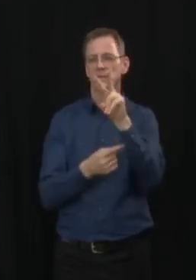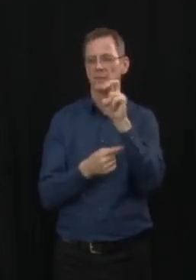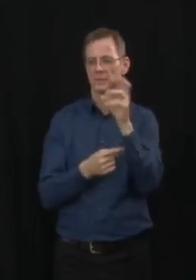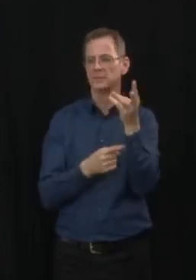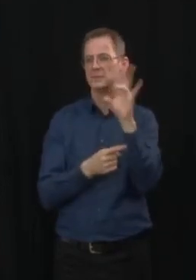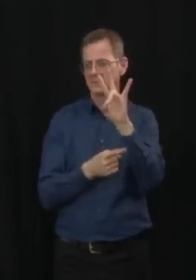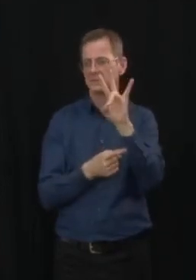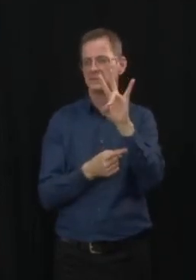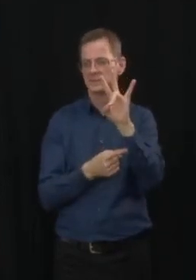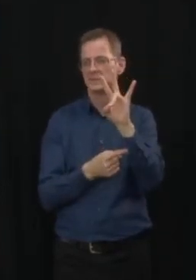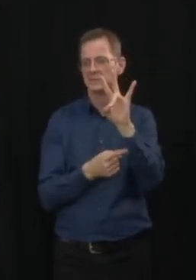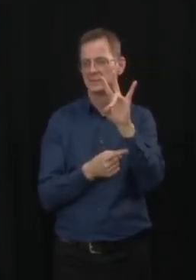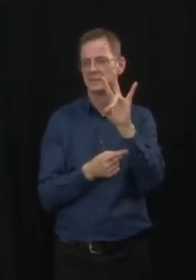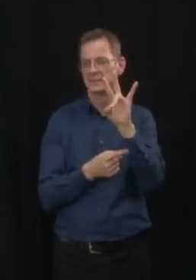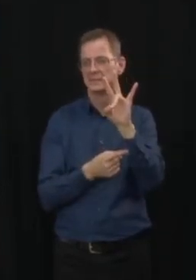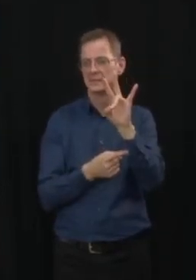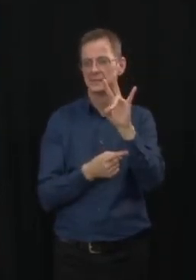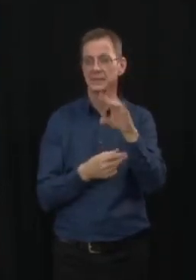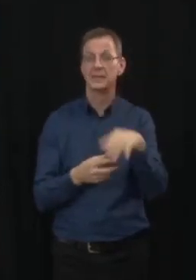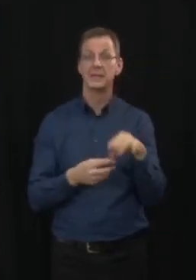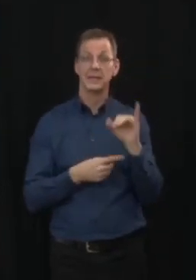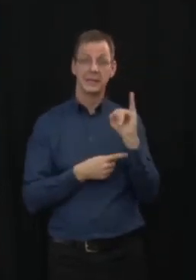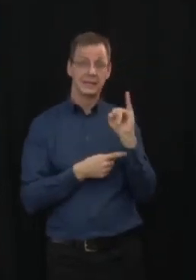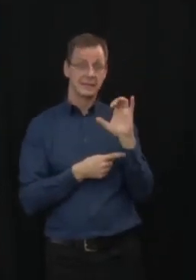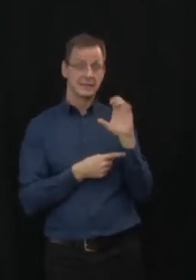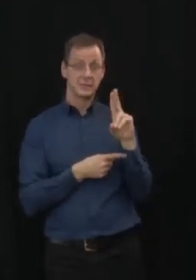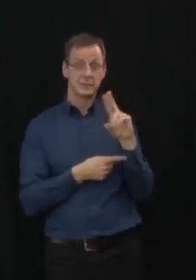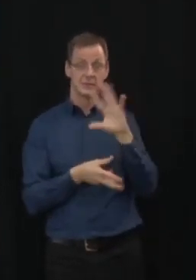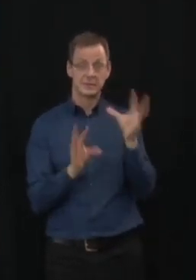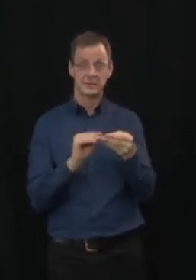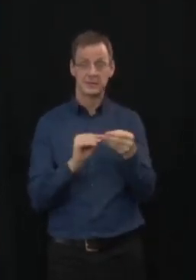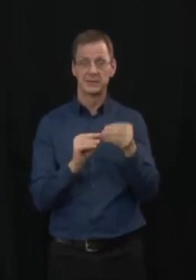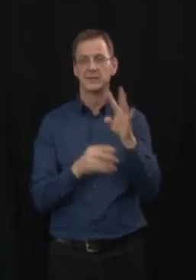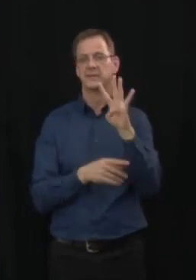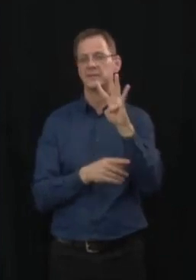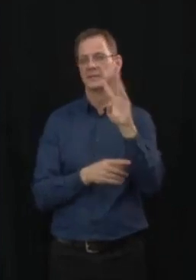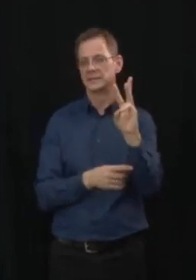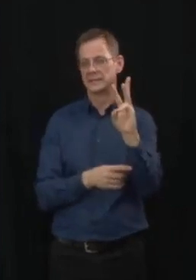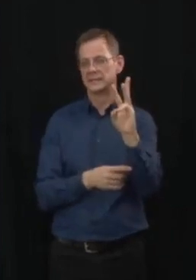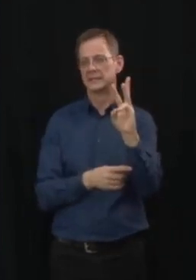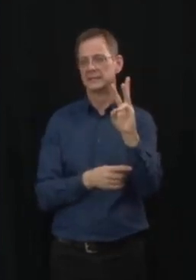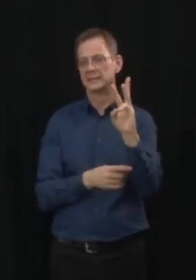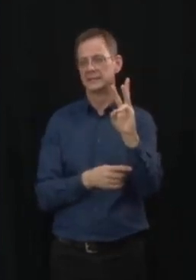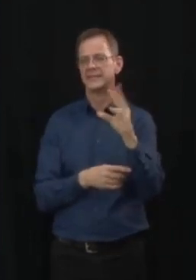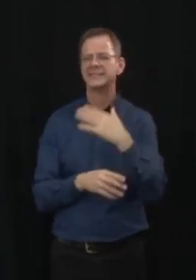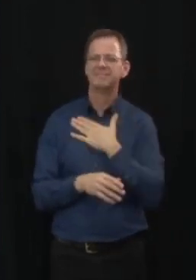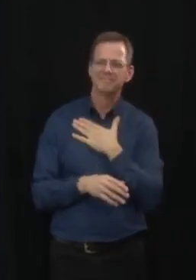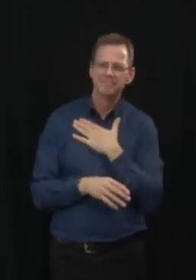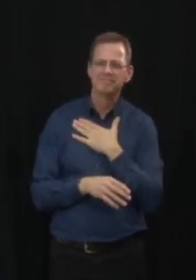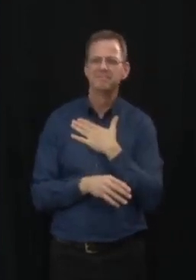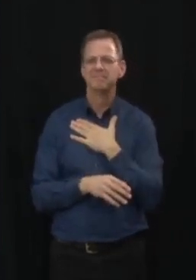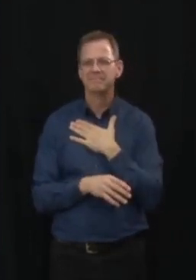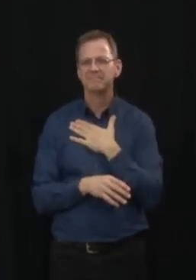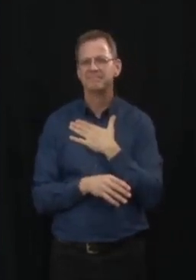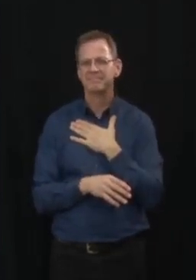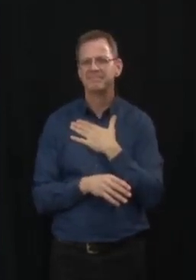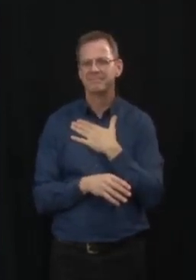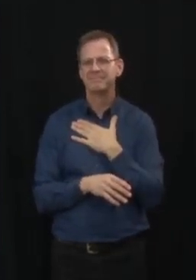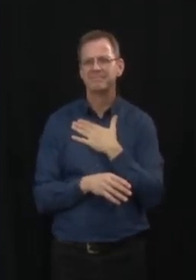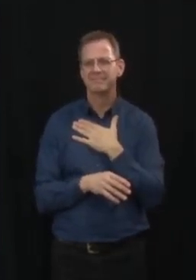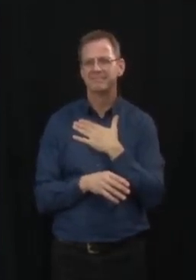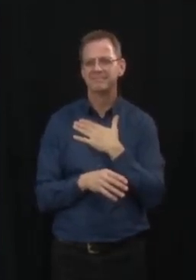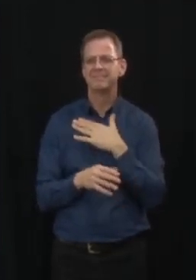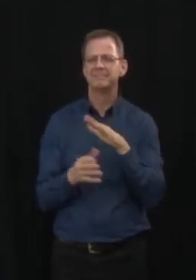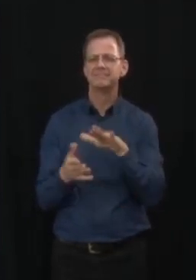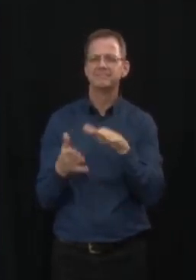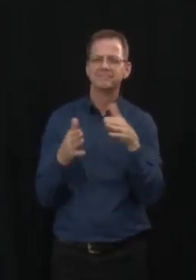2nd, 69 deaths related to COVID-19 were reported to Alberta Health, with an average of approximately 10 per day.